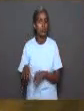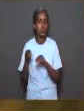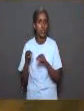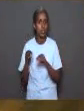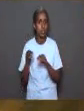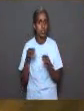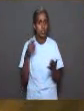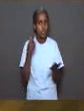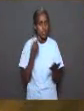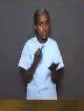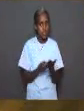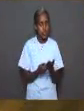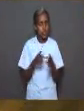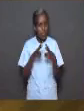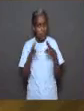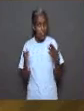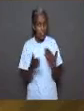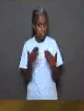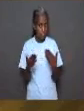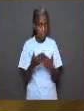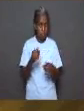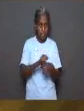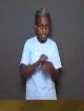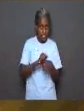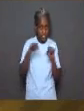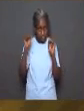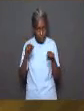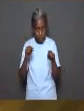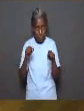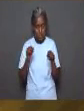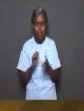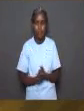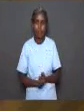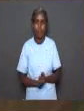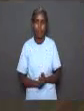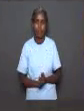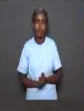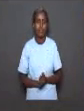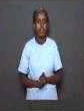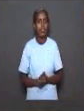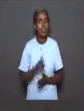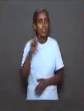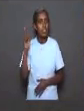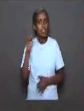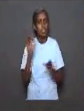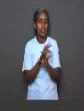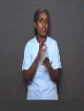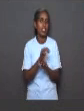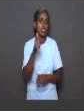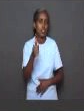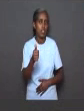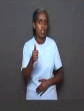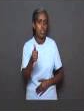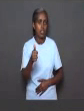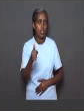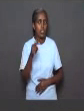Hello, students. This was a very simple exercise, was it not? Here is function